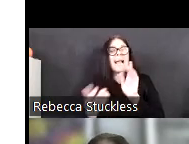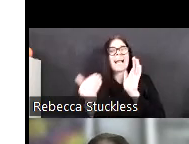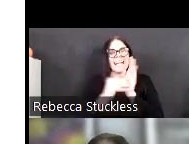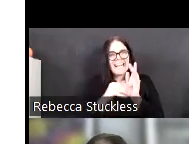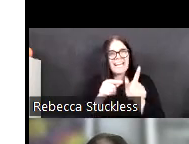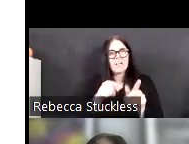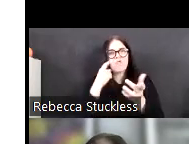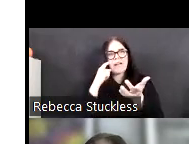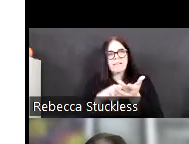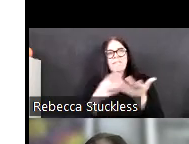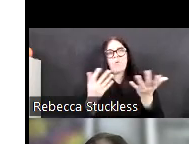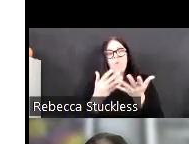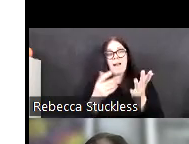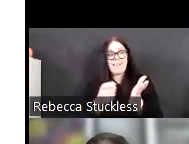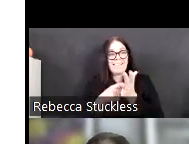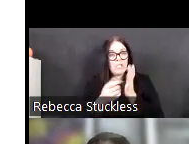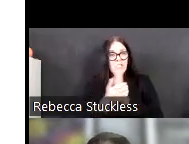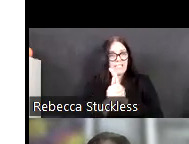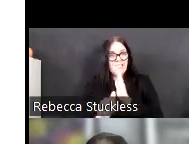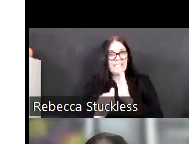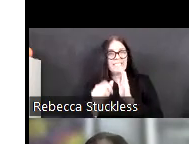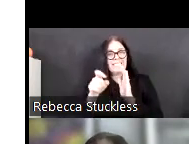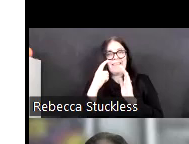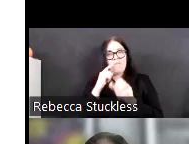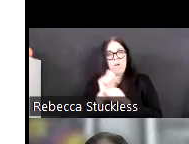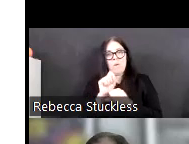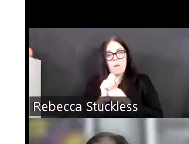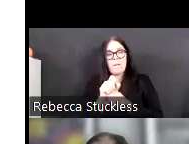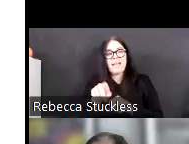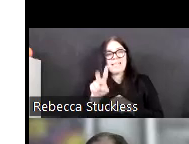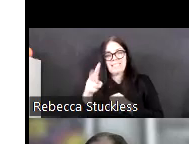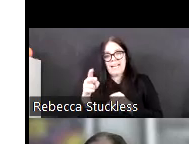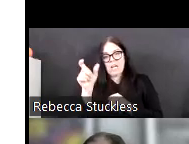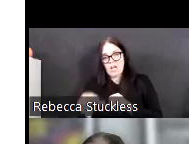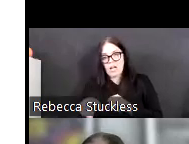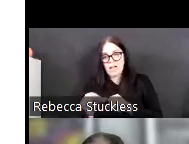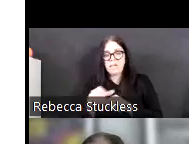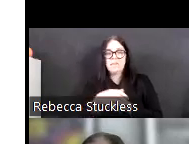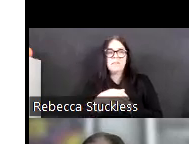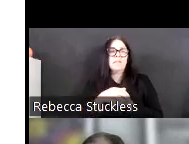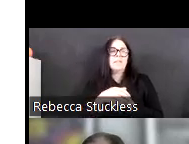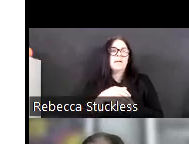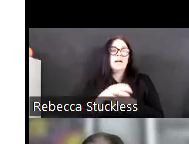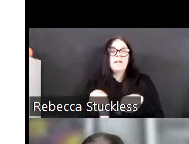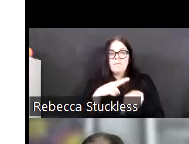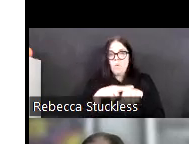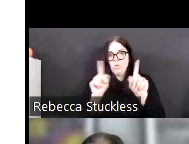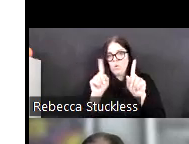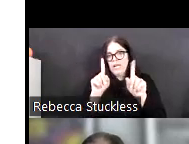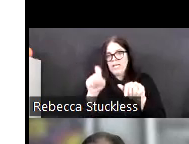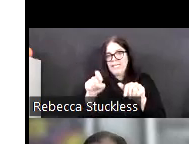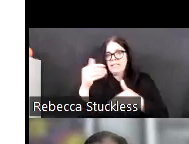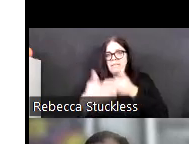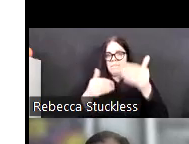what essential skills levels they're going to need for employment, that second column there. And then, of course, where they need to be to move on